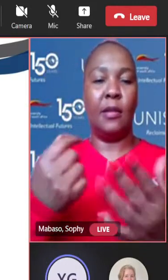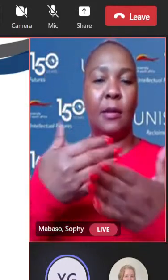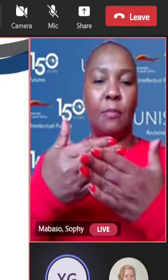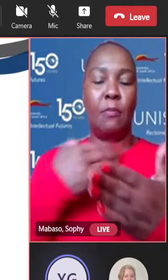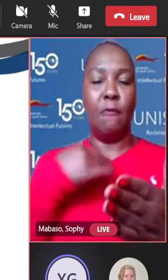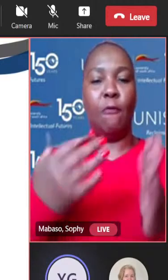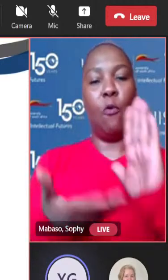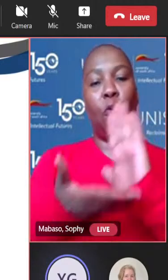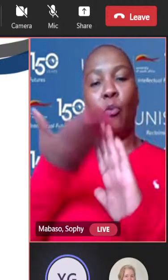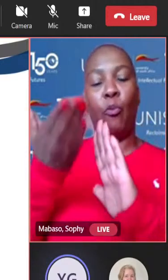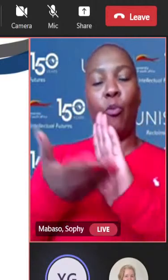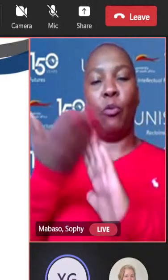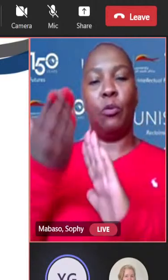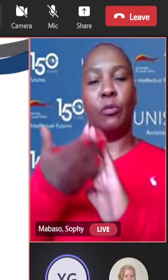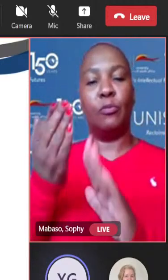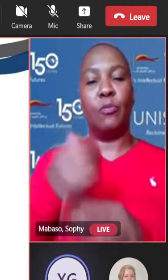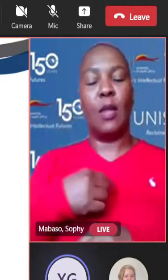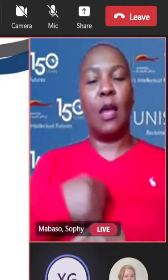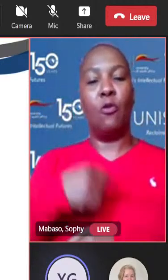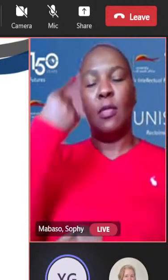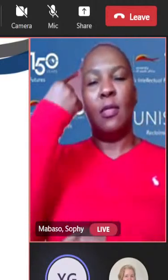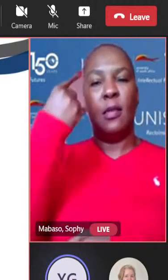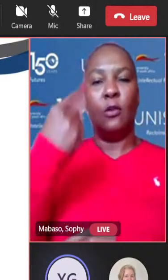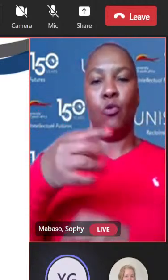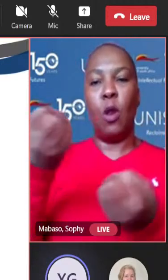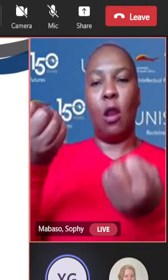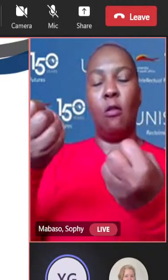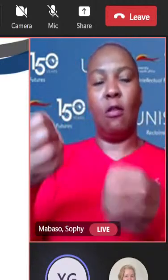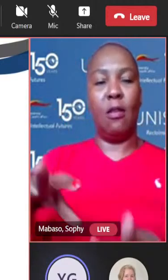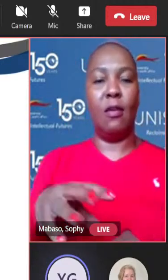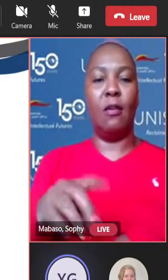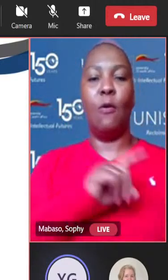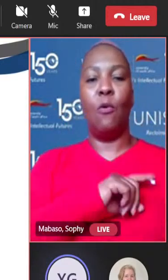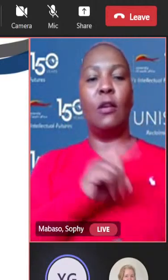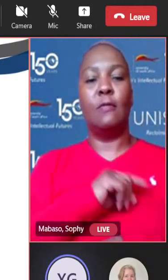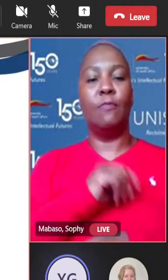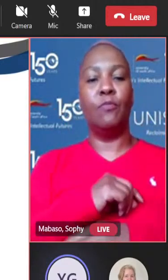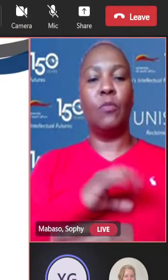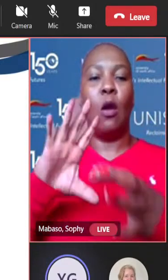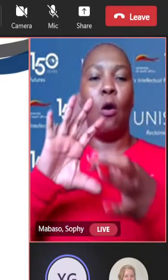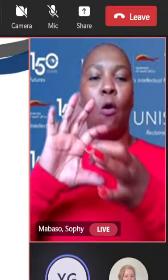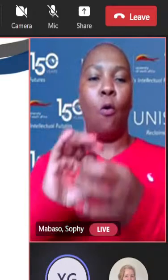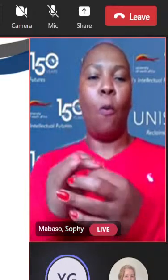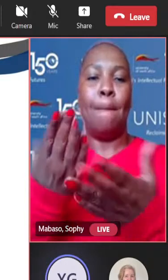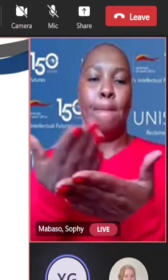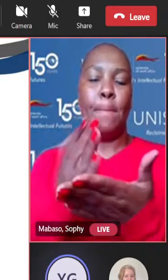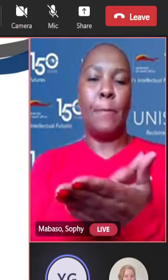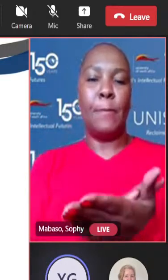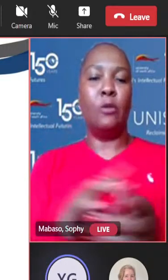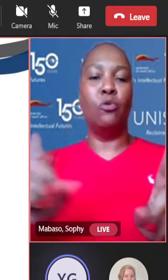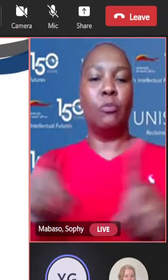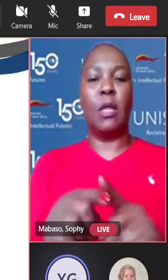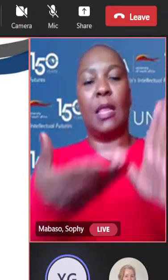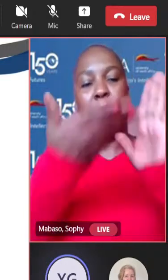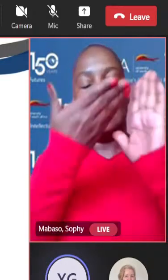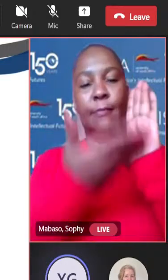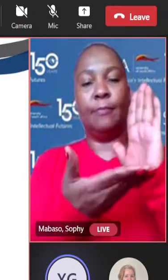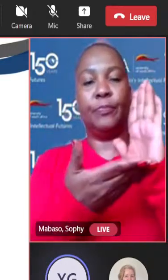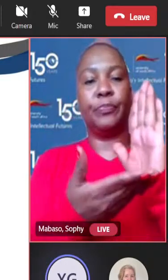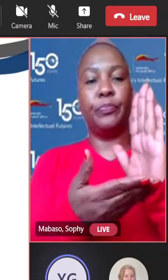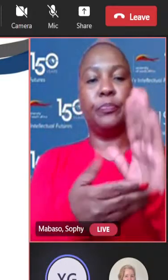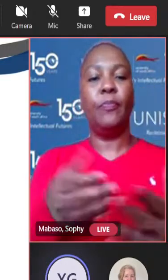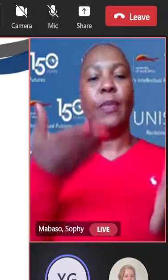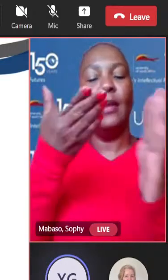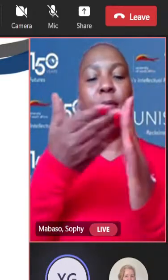but I don't think you will get lost, because the homepage will still look like what you see here. So this